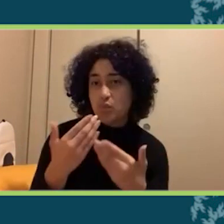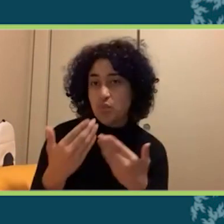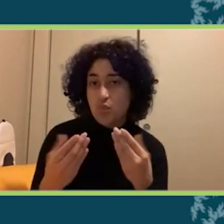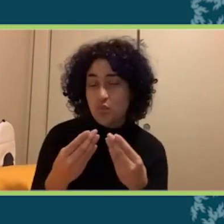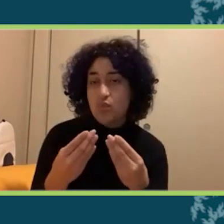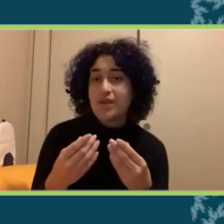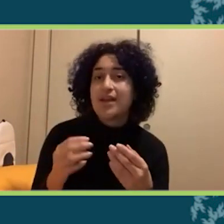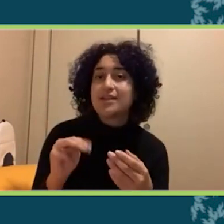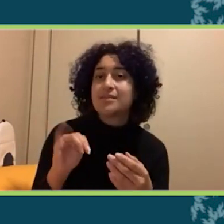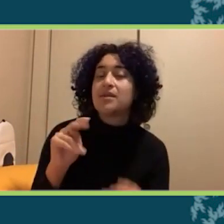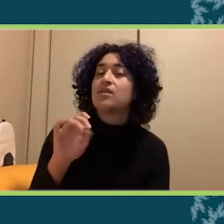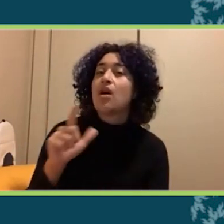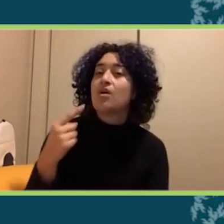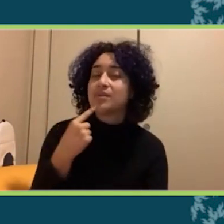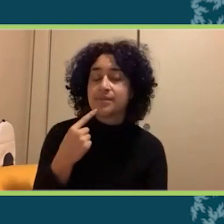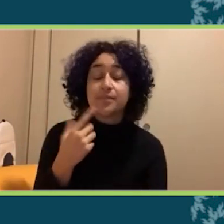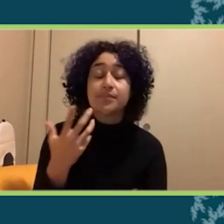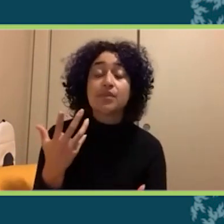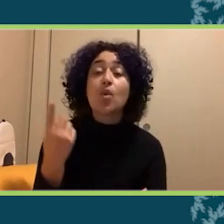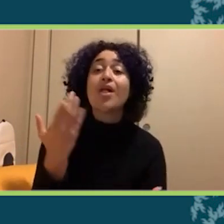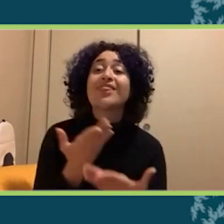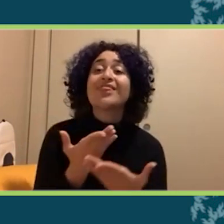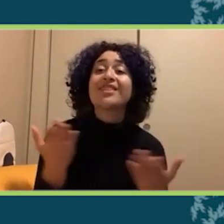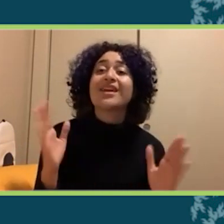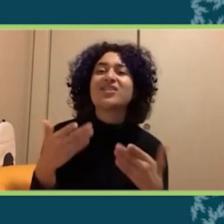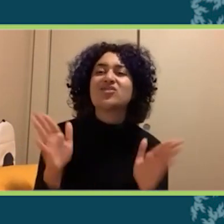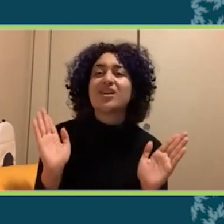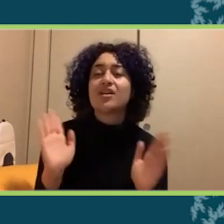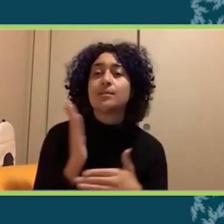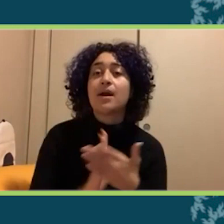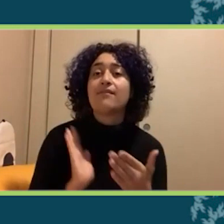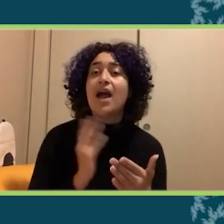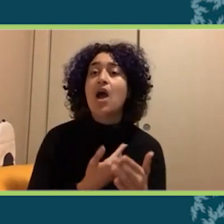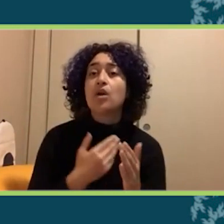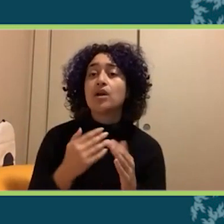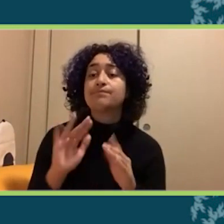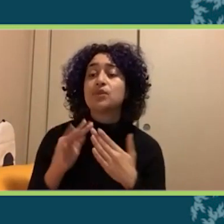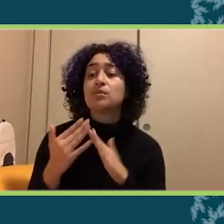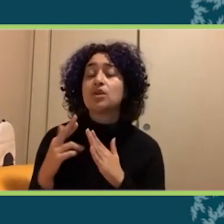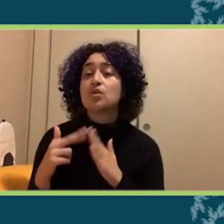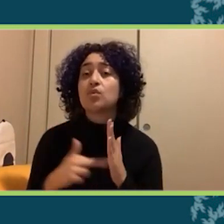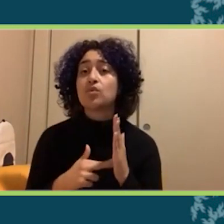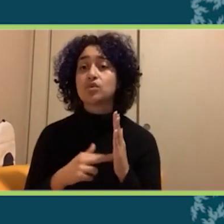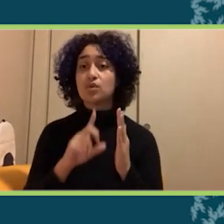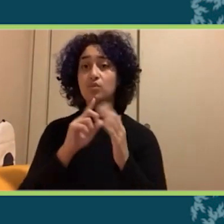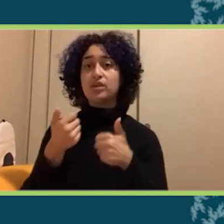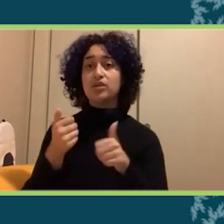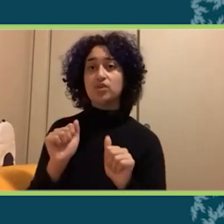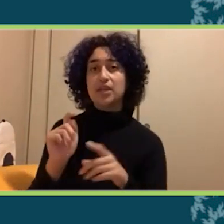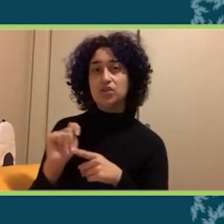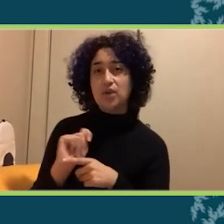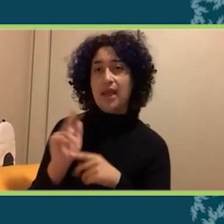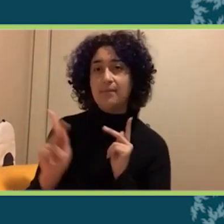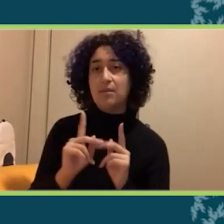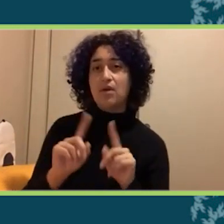naming. One thing in general, and it's a part of our community guidelines there as well, is we really try to train people on the